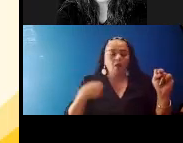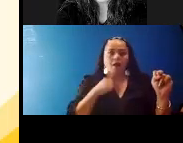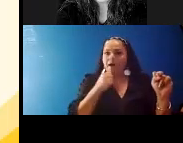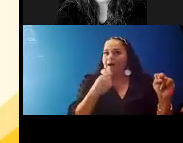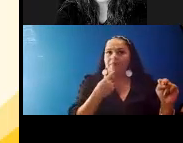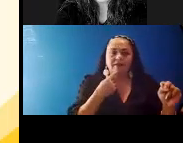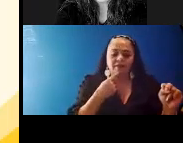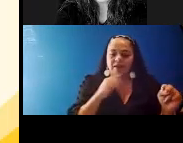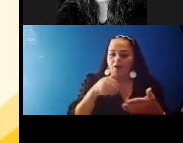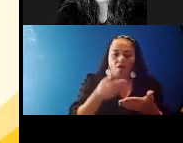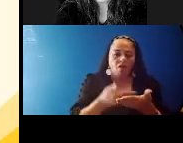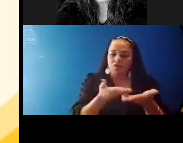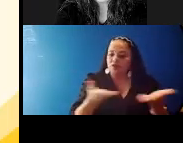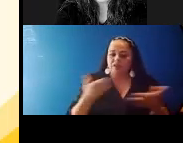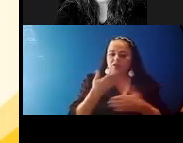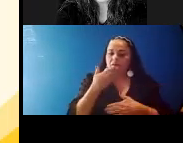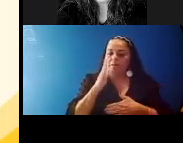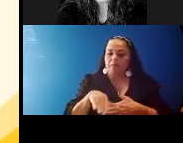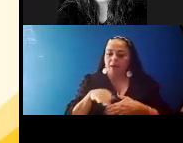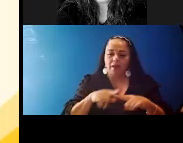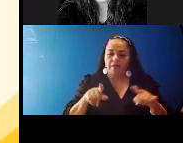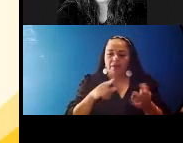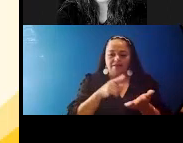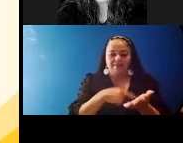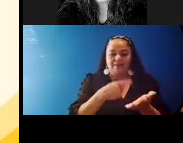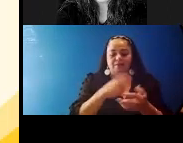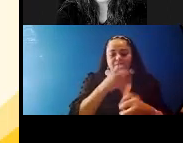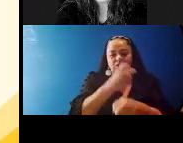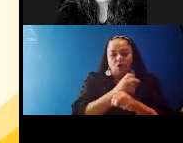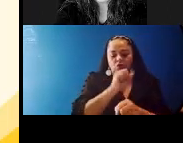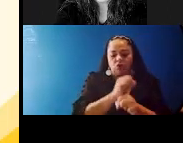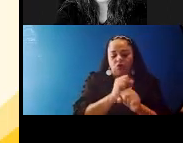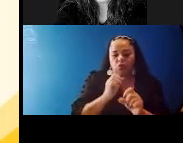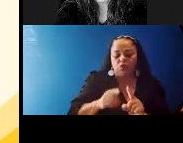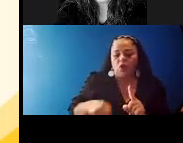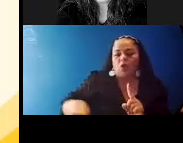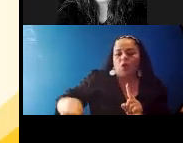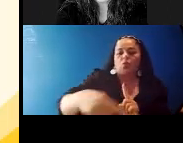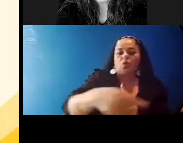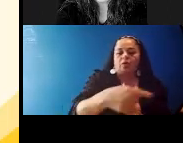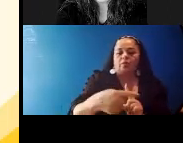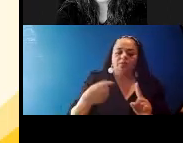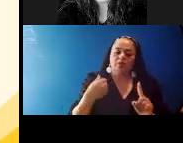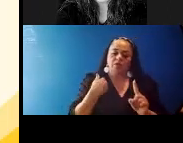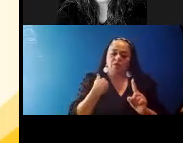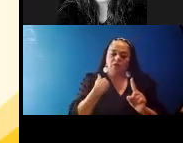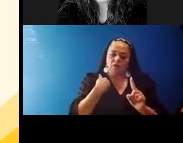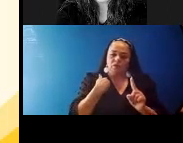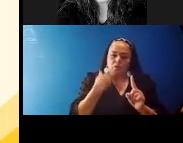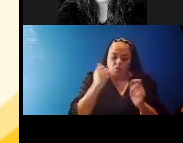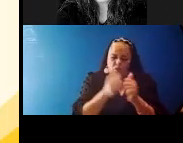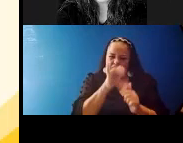bad, but it's saying that sometimes they can also be, they have been workarounds to having the harder, more challenging conversations, right? So this is that